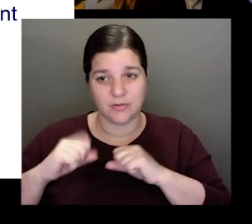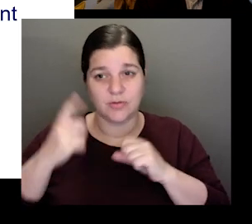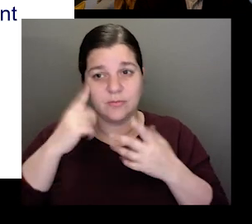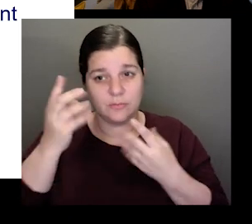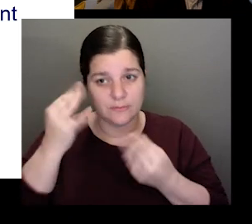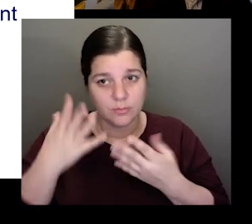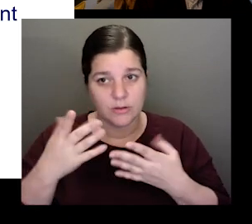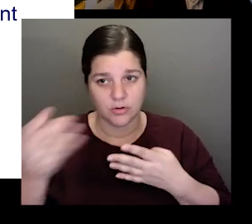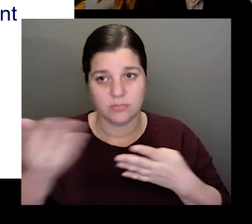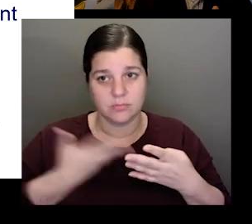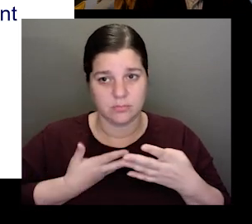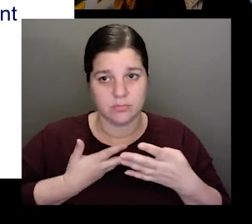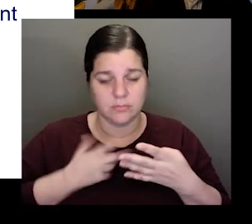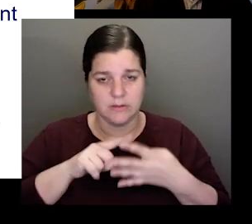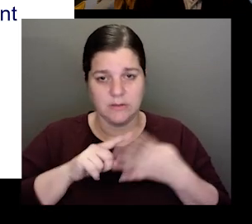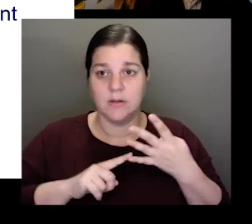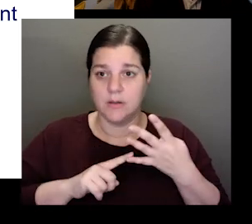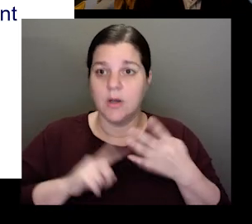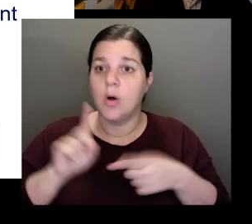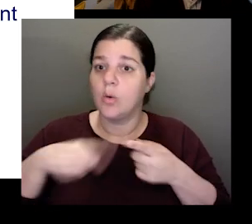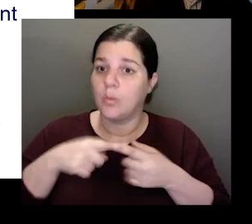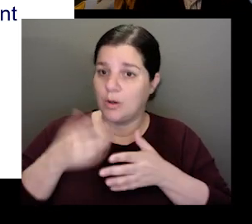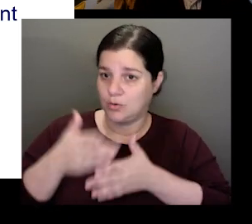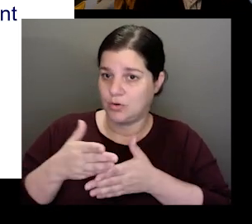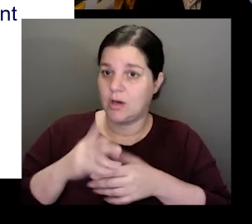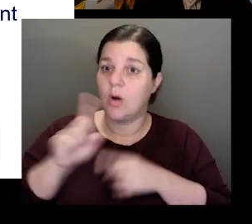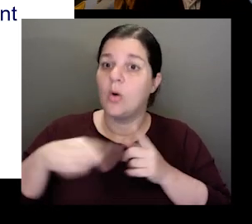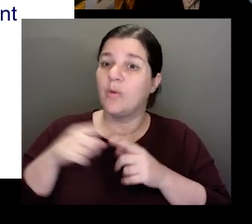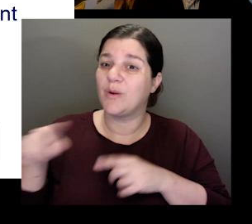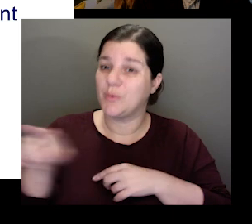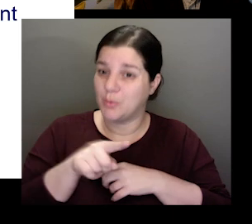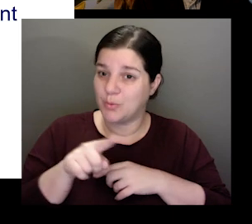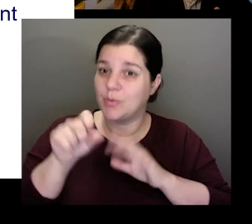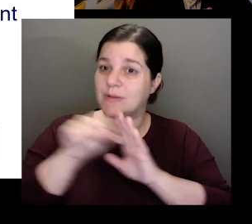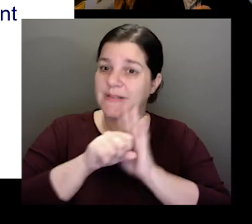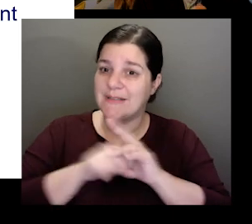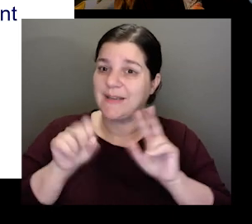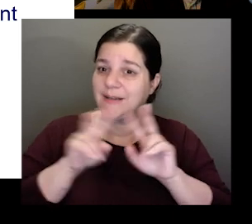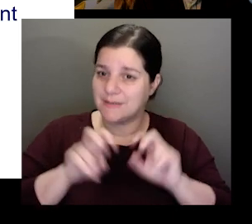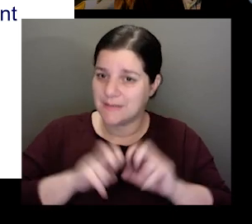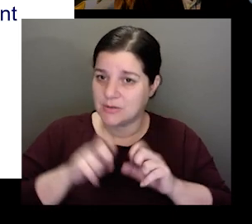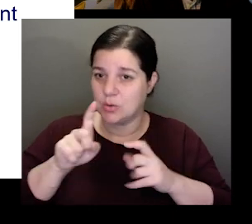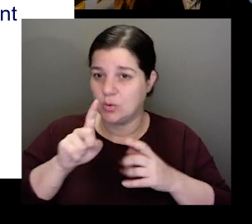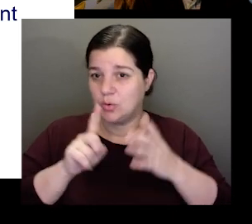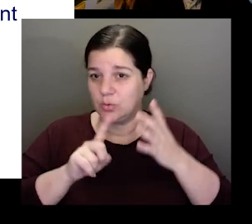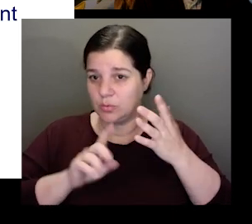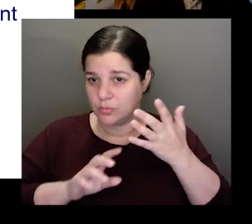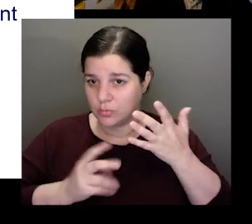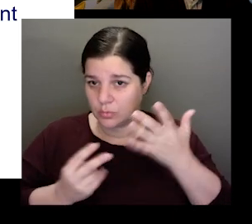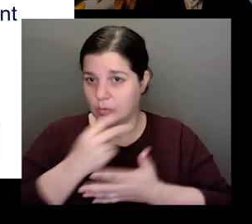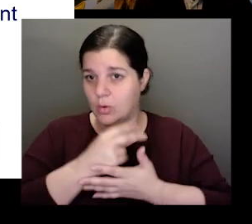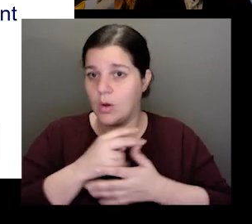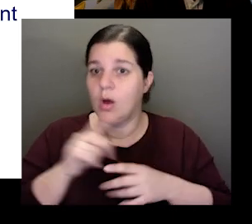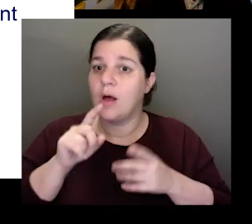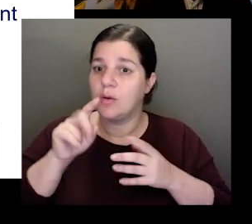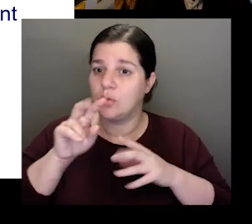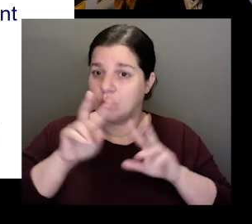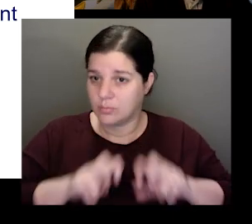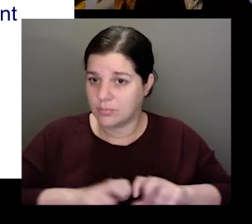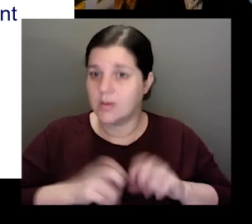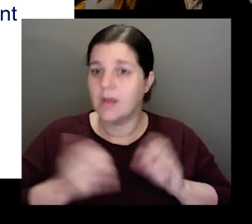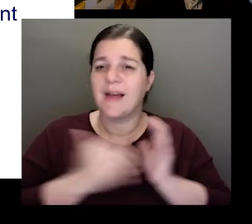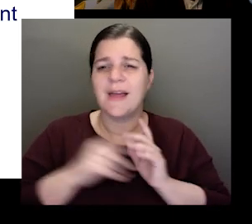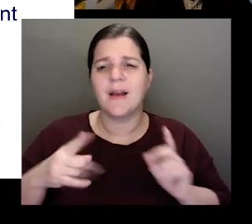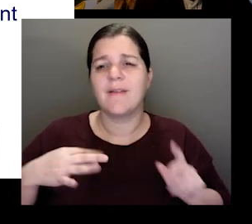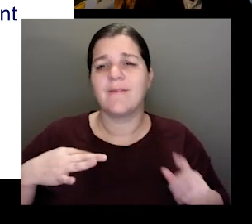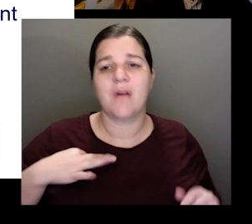shared. When you as a state assessor go through this, if you want to offer, remember these are